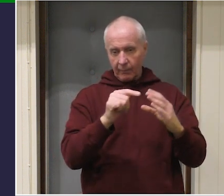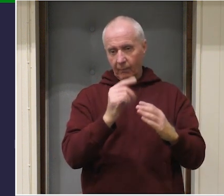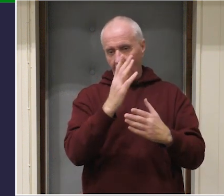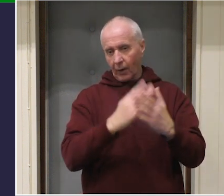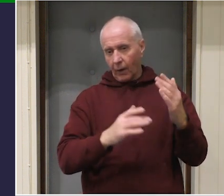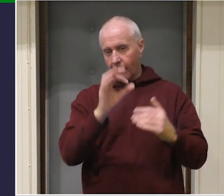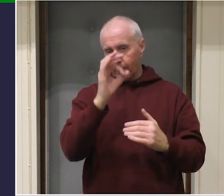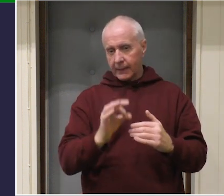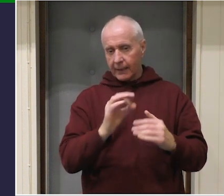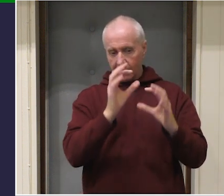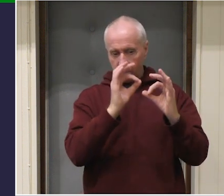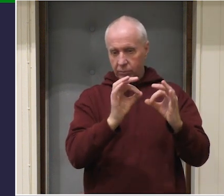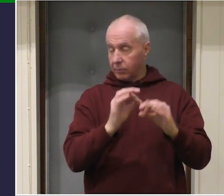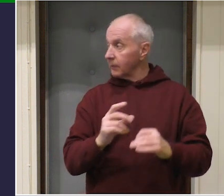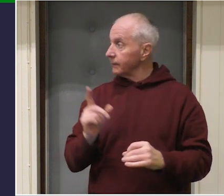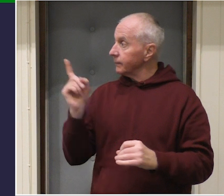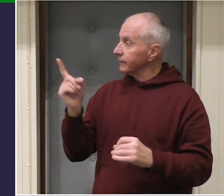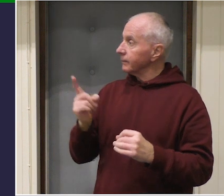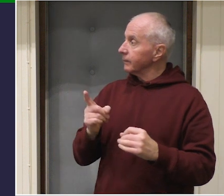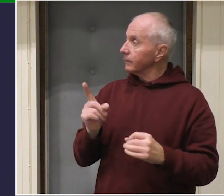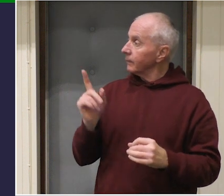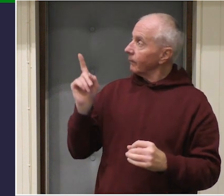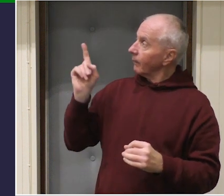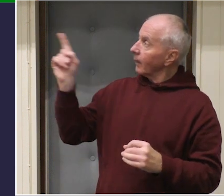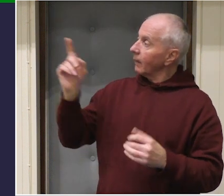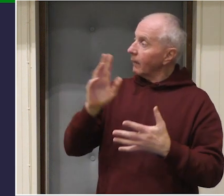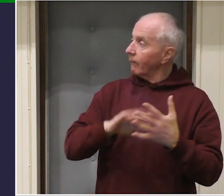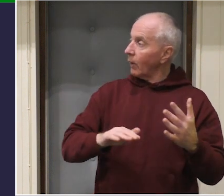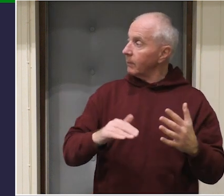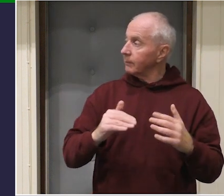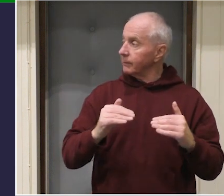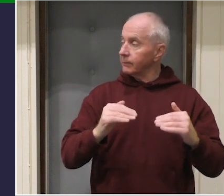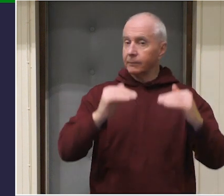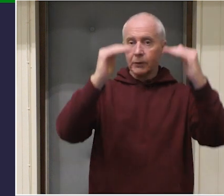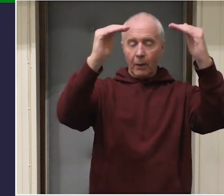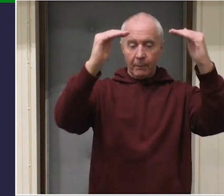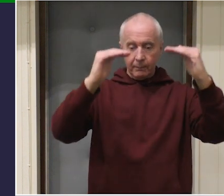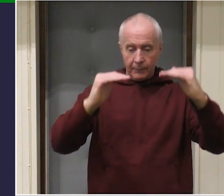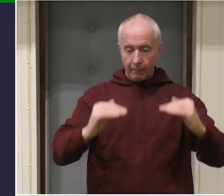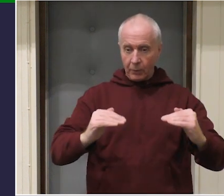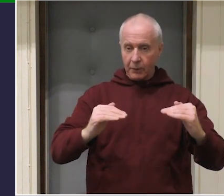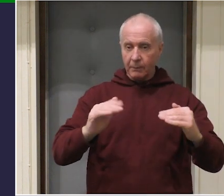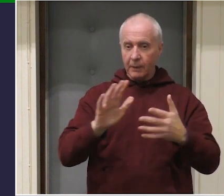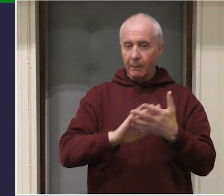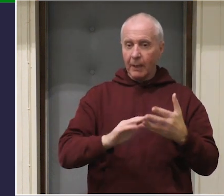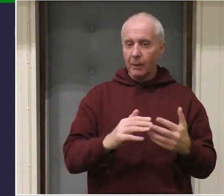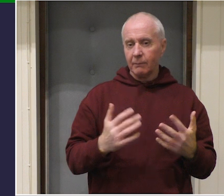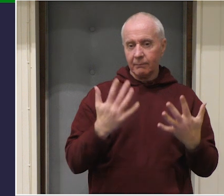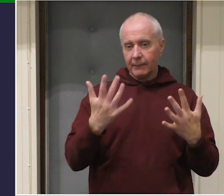There's a lot more goes into this. This, from the top half of the slide to the bottom half of the slide, is about a 10-page